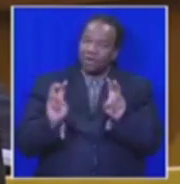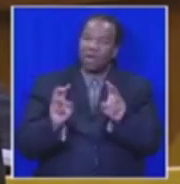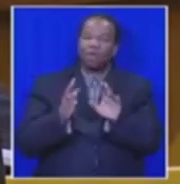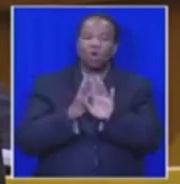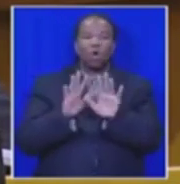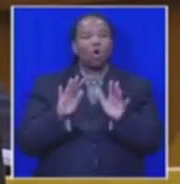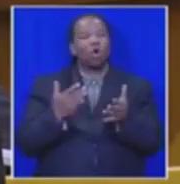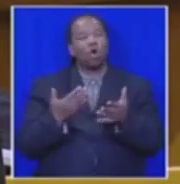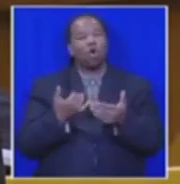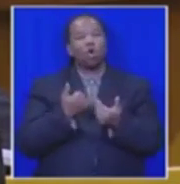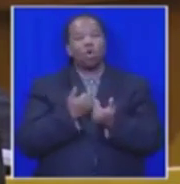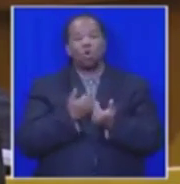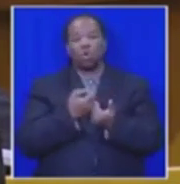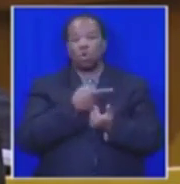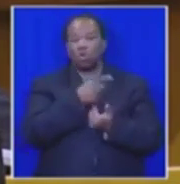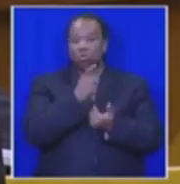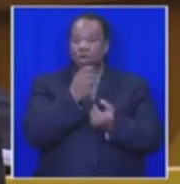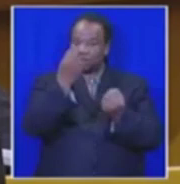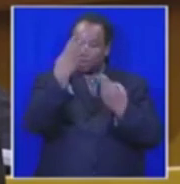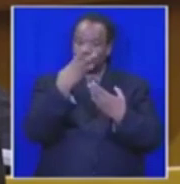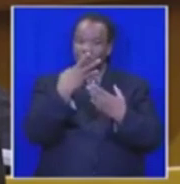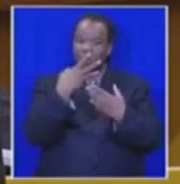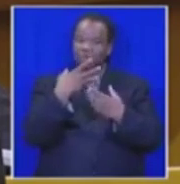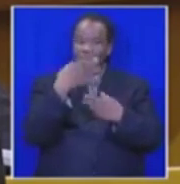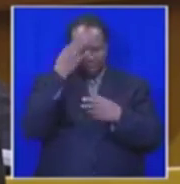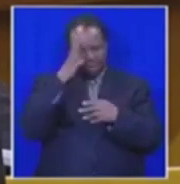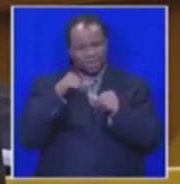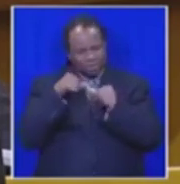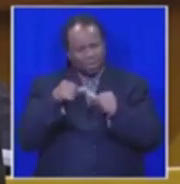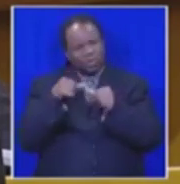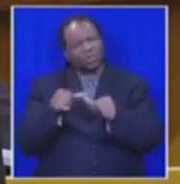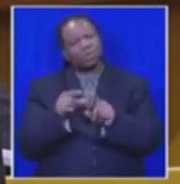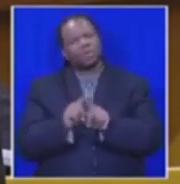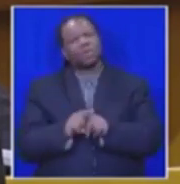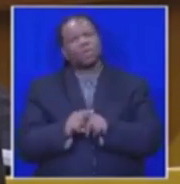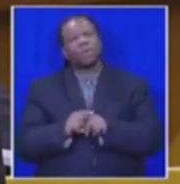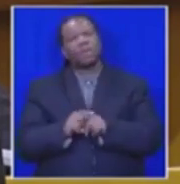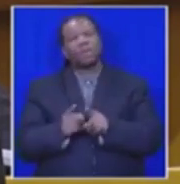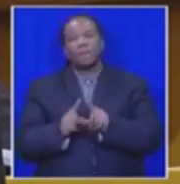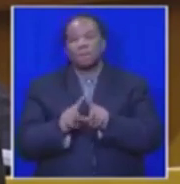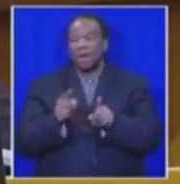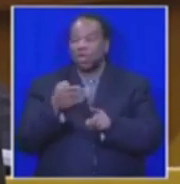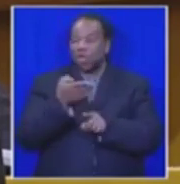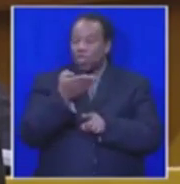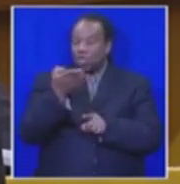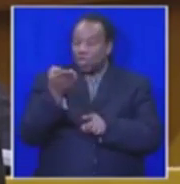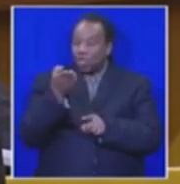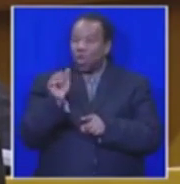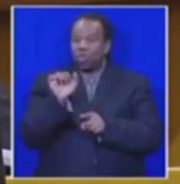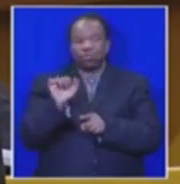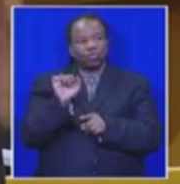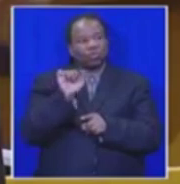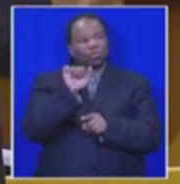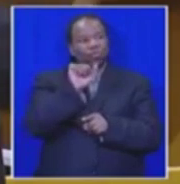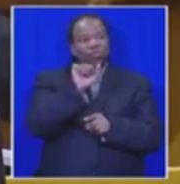energy to the greater part of the country. We are still continuing. But those that the electricity or the lighting has not come to